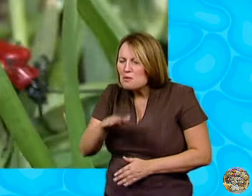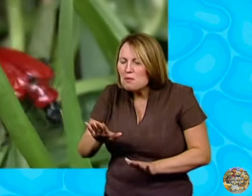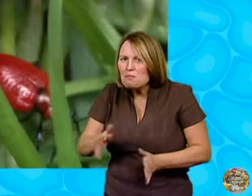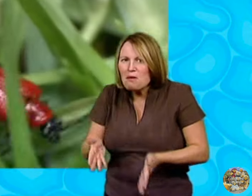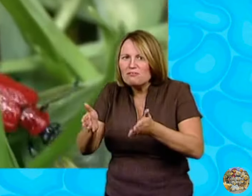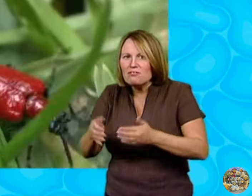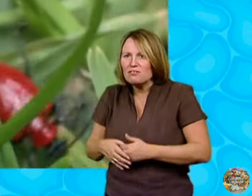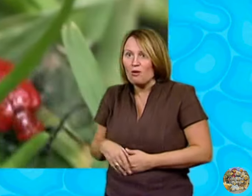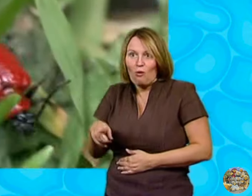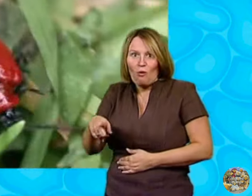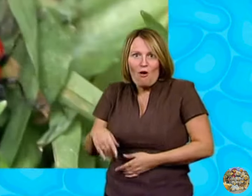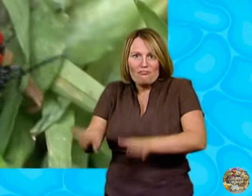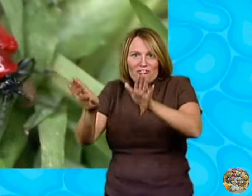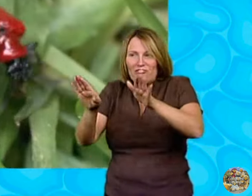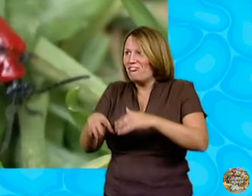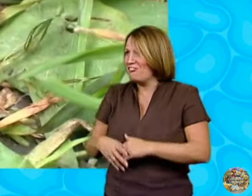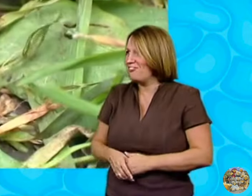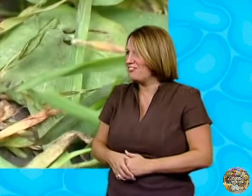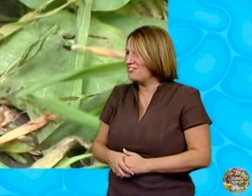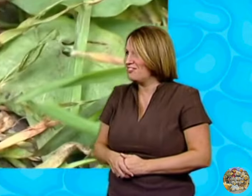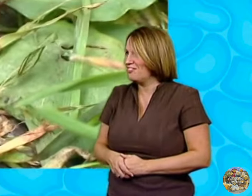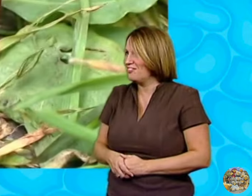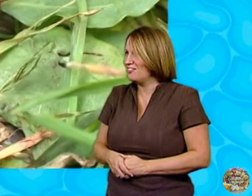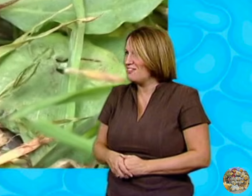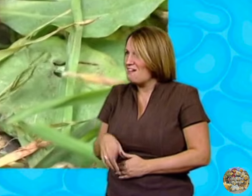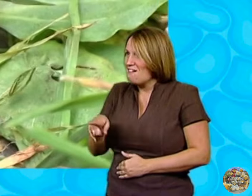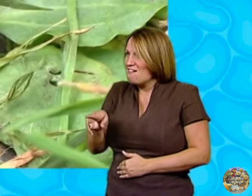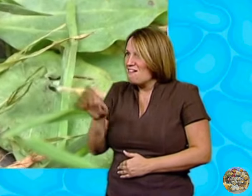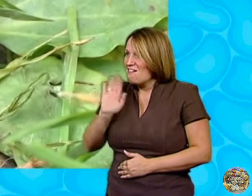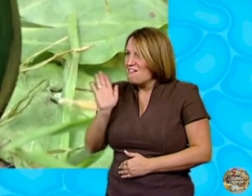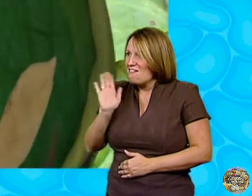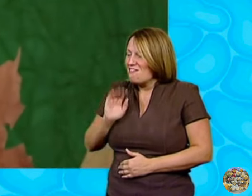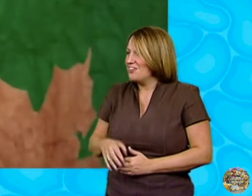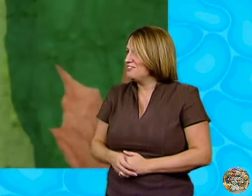though. Come on. There you go. There you go. Off they go.